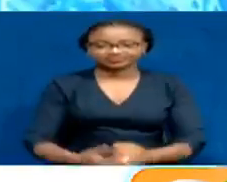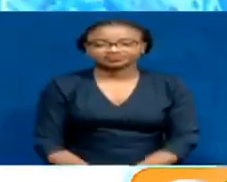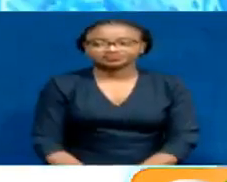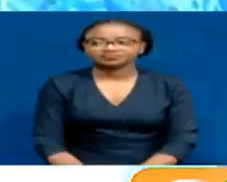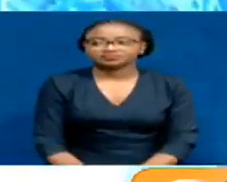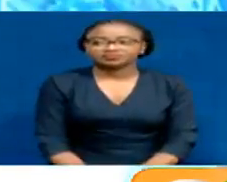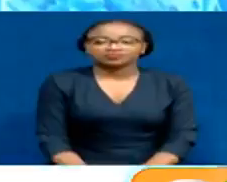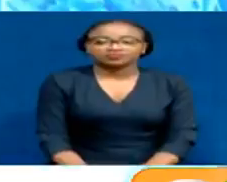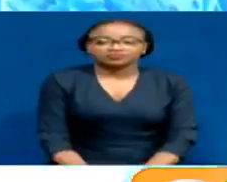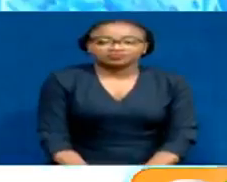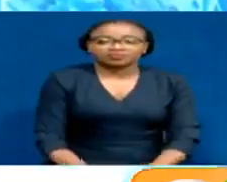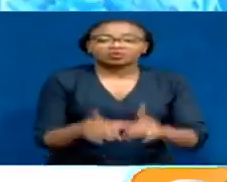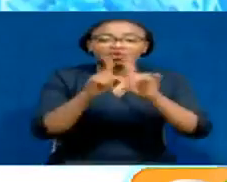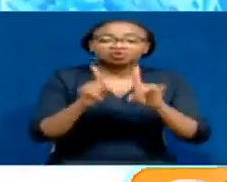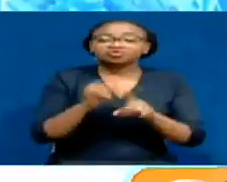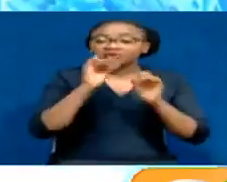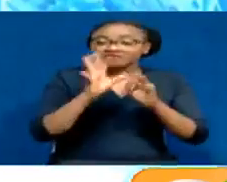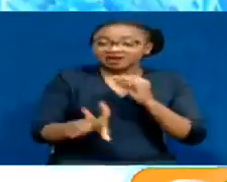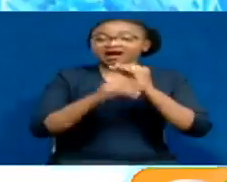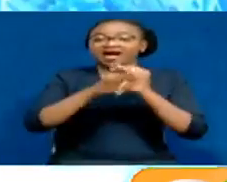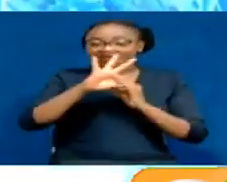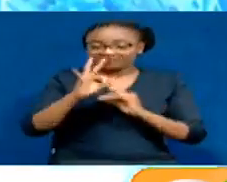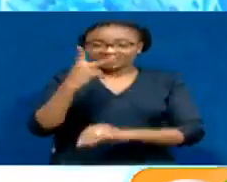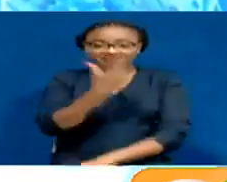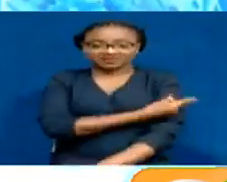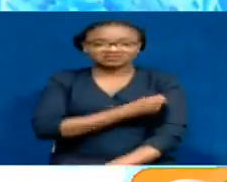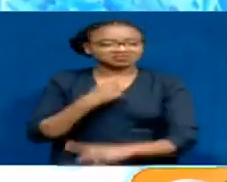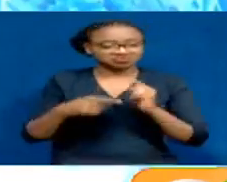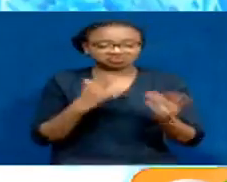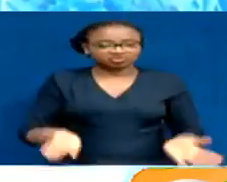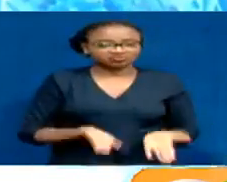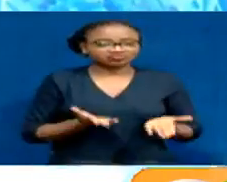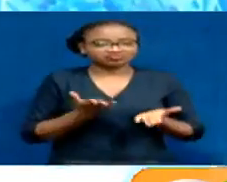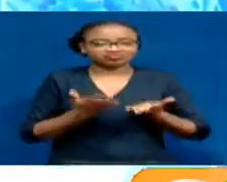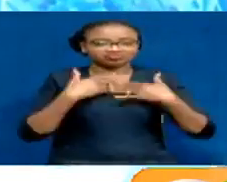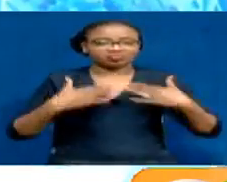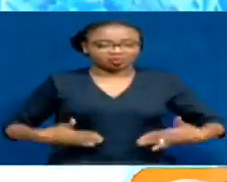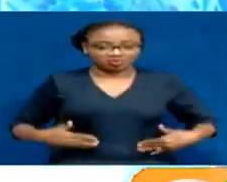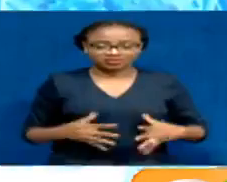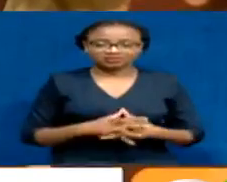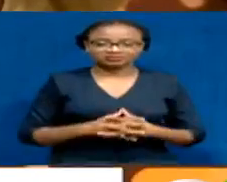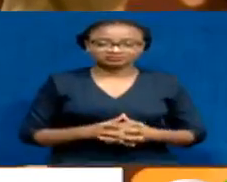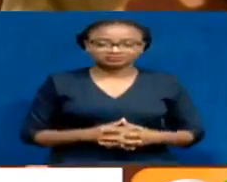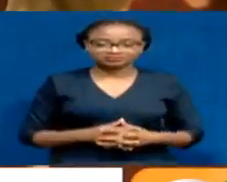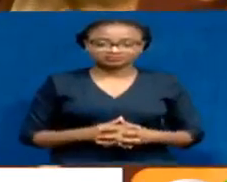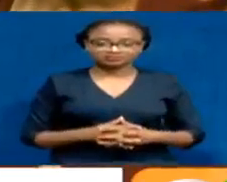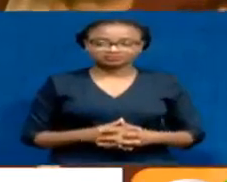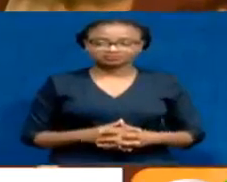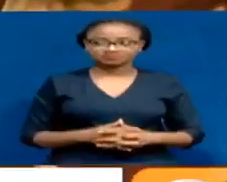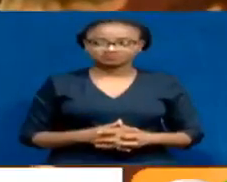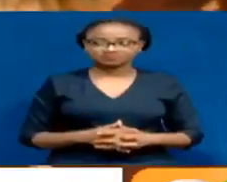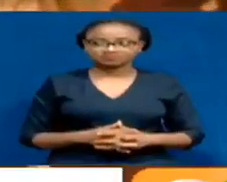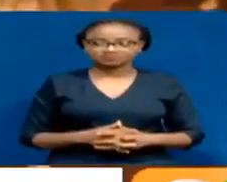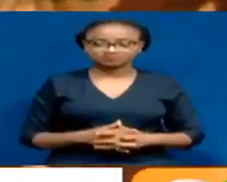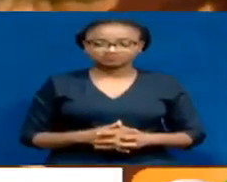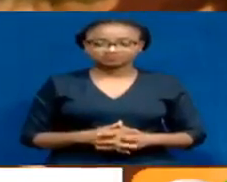dose. Likewise, a third dose of the vaccine continues to boost antibodies against SARS-CoV-2.